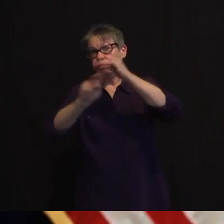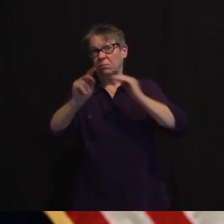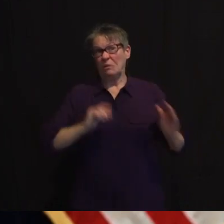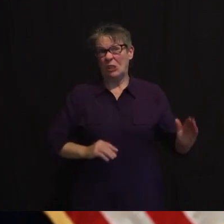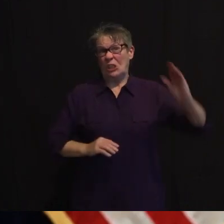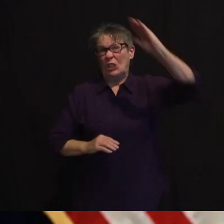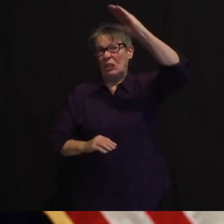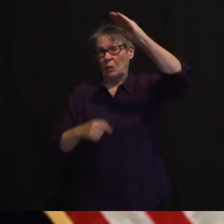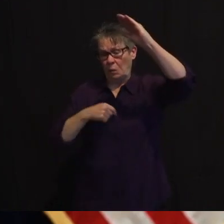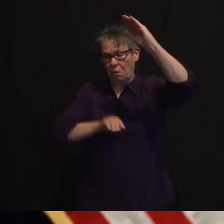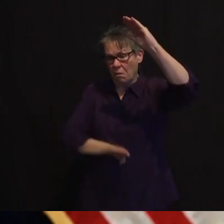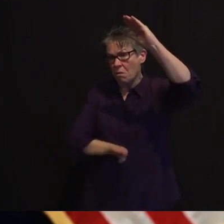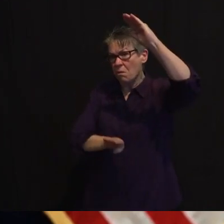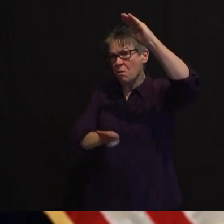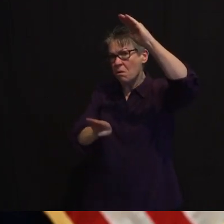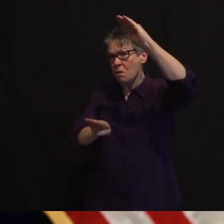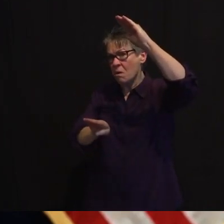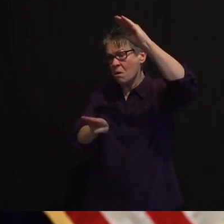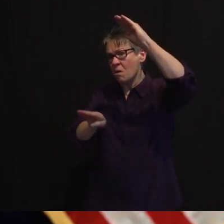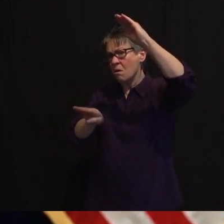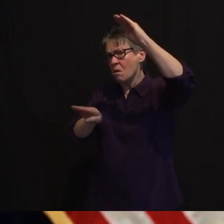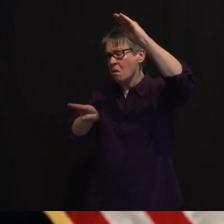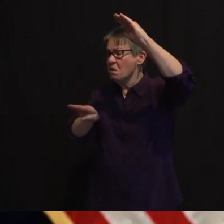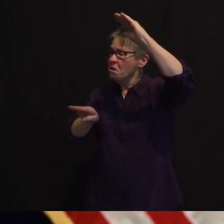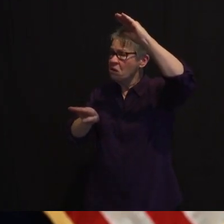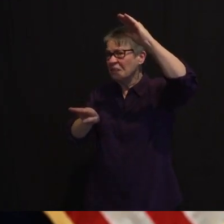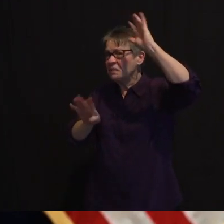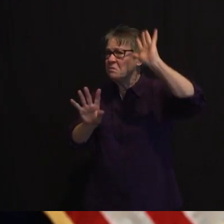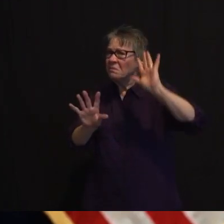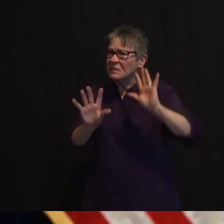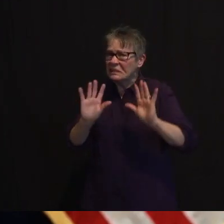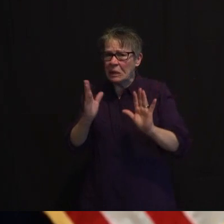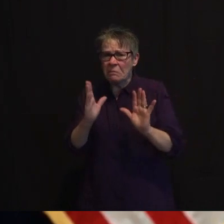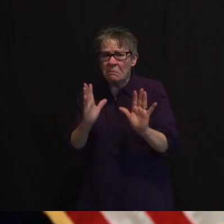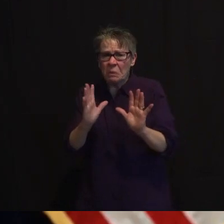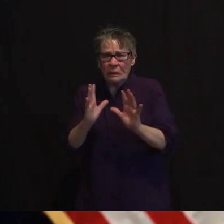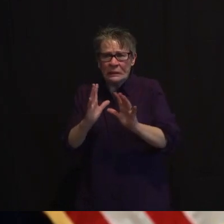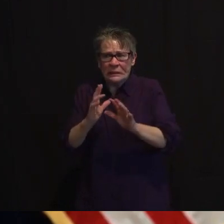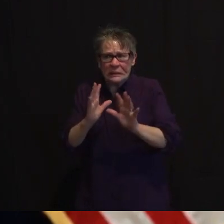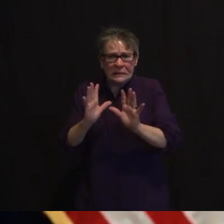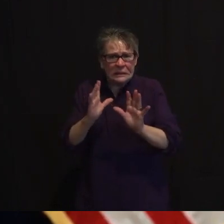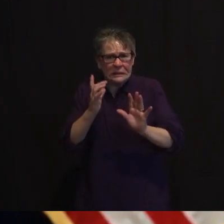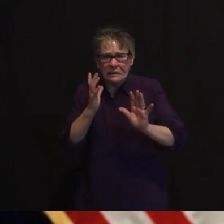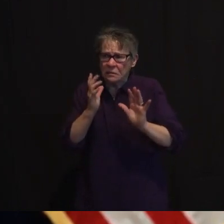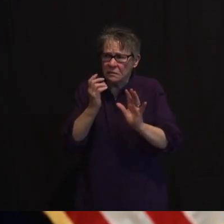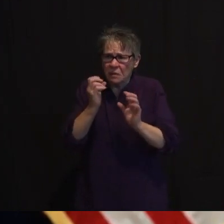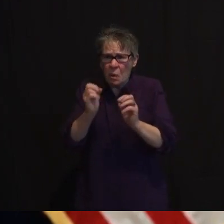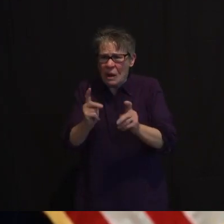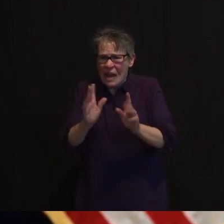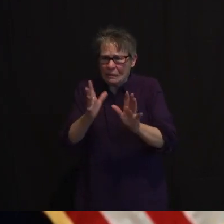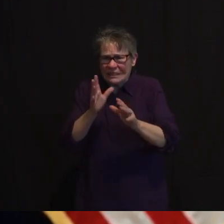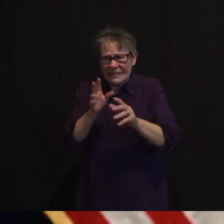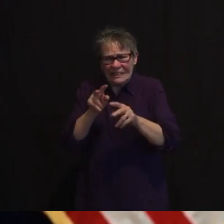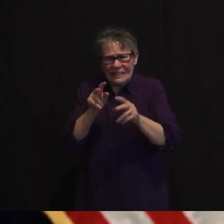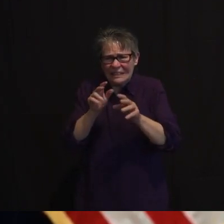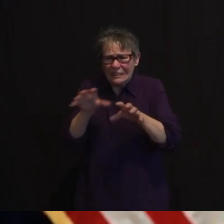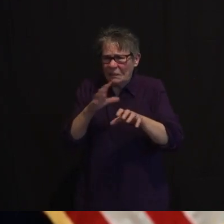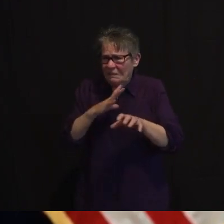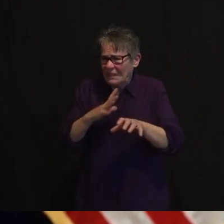we will still see the current assessment in these models of a worst case scenario. And of the models, Matt, that I look